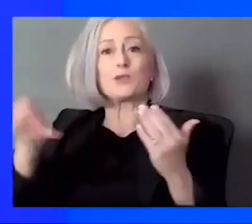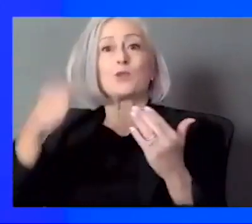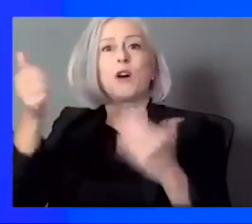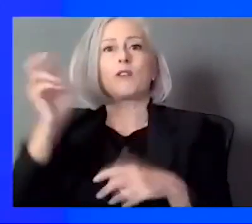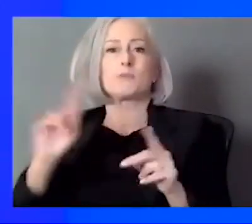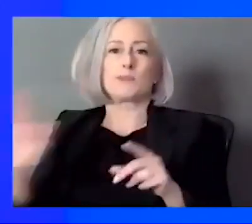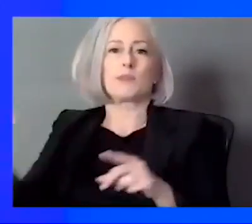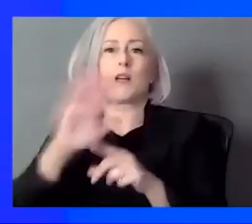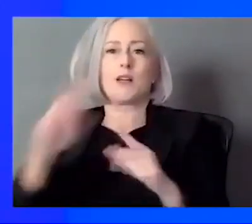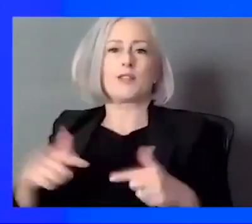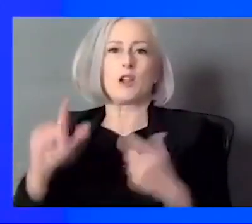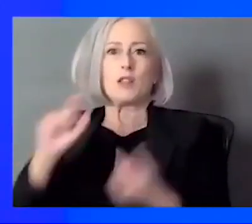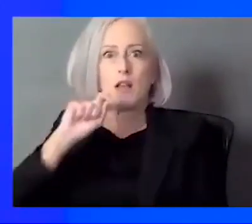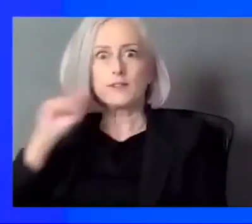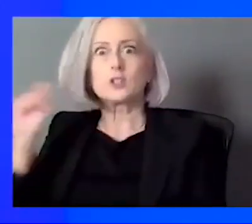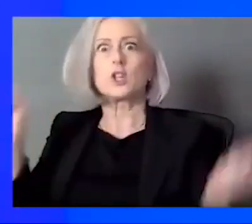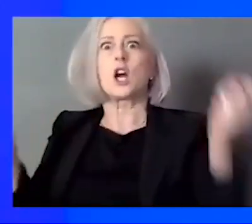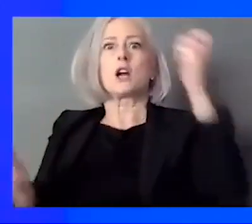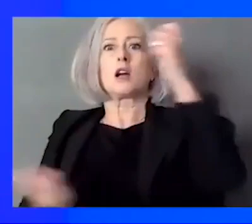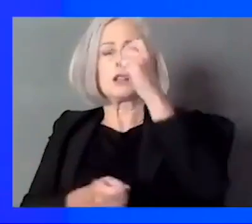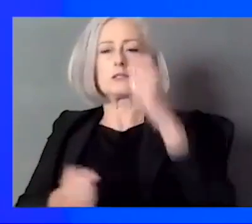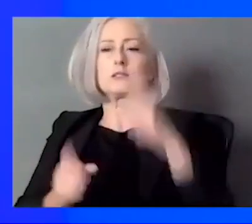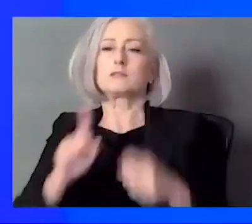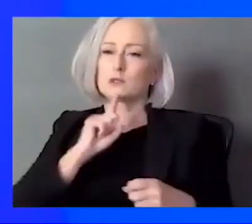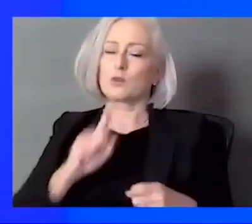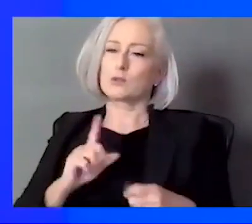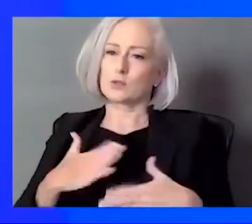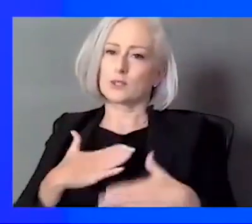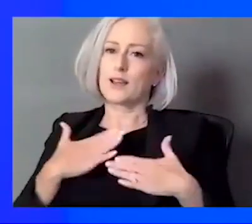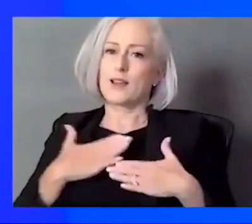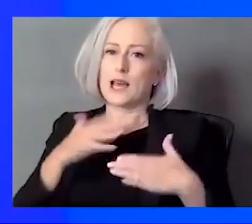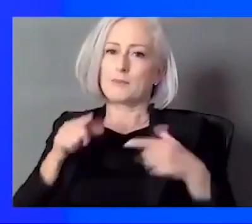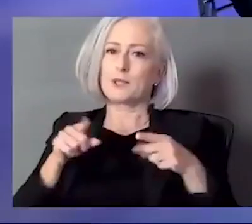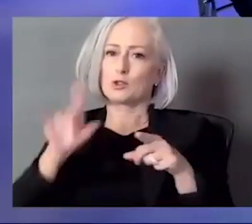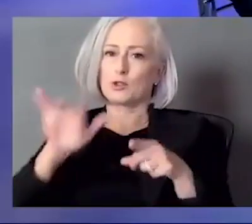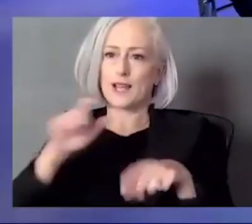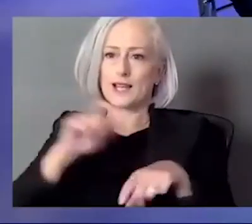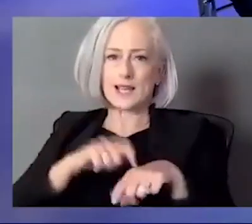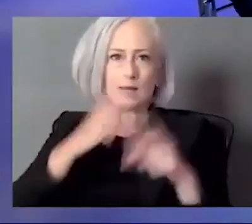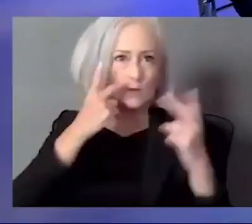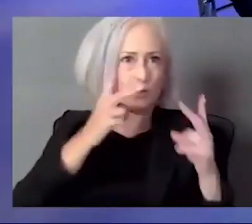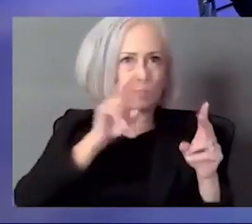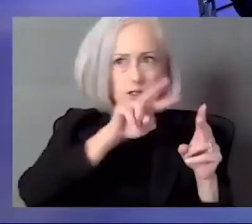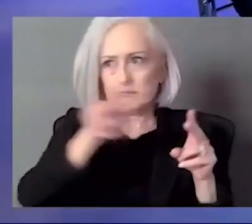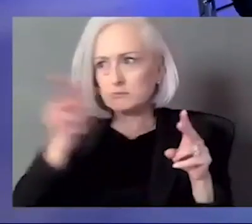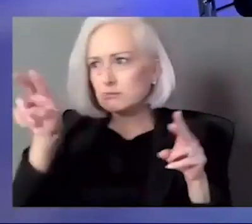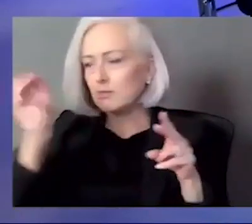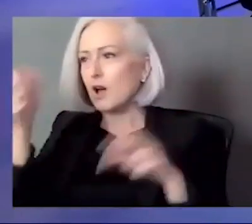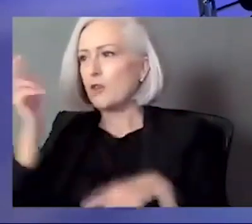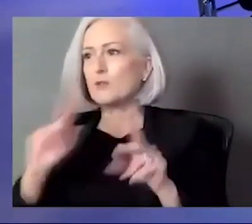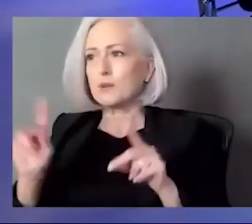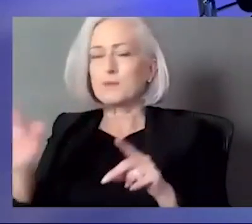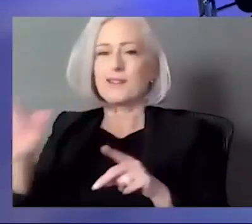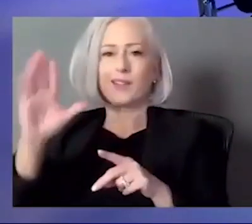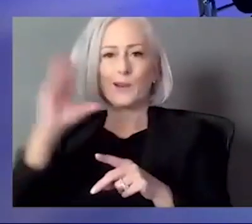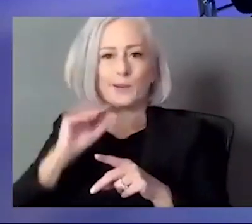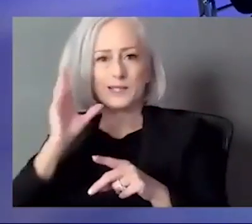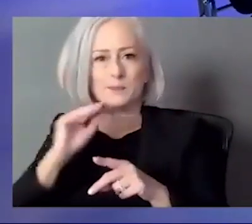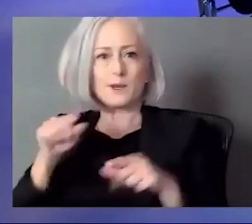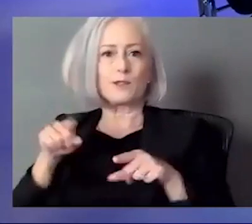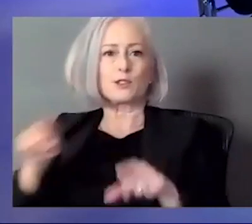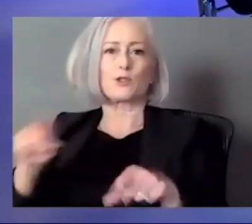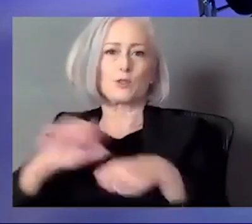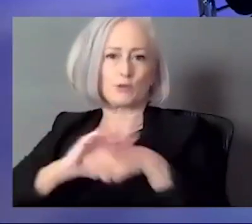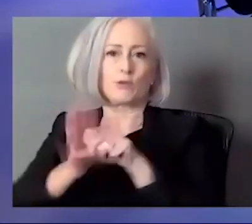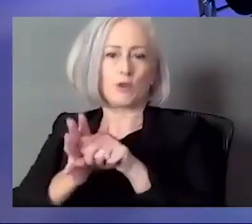more thankful during that time, just seeing what other people were going through and understanding what I was going through. I think Hawkeye's